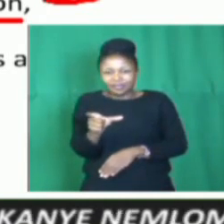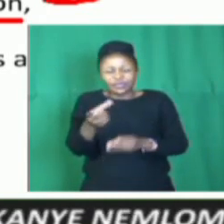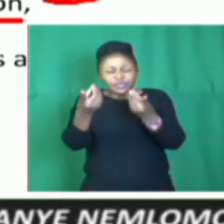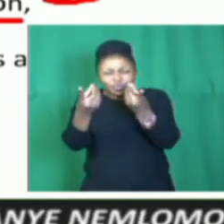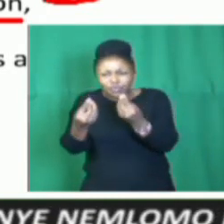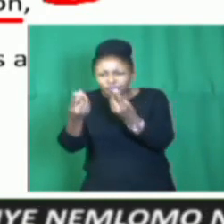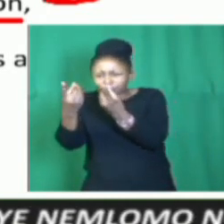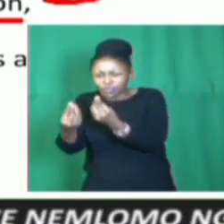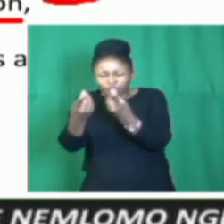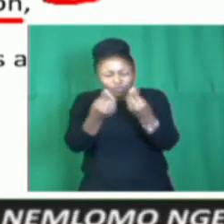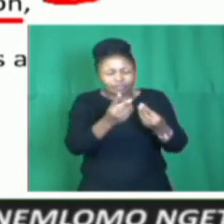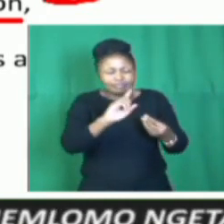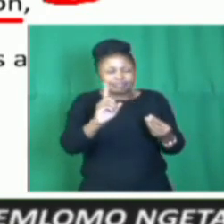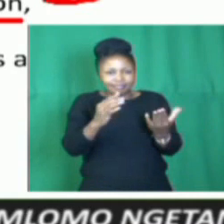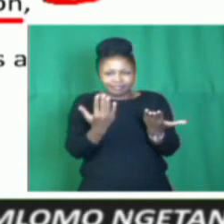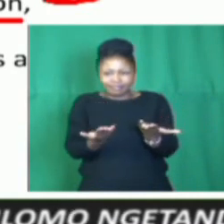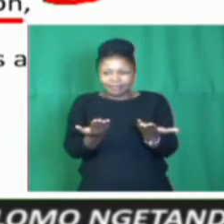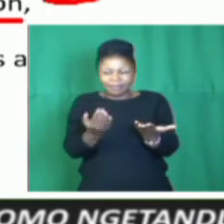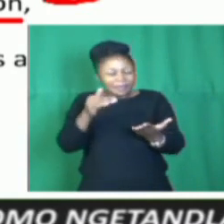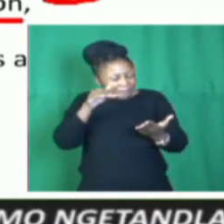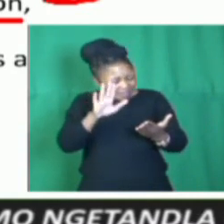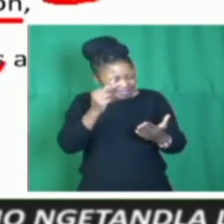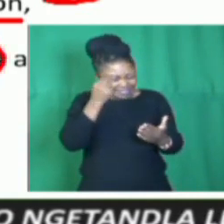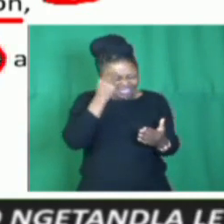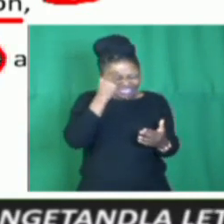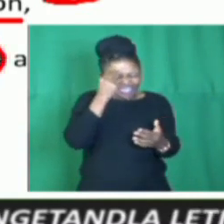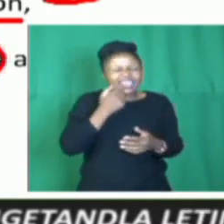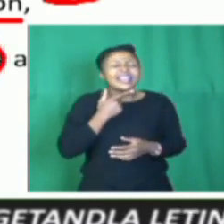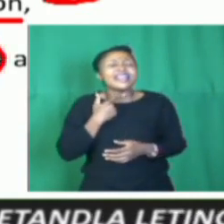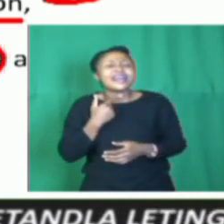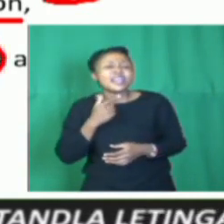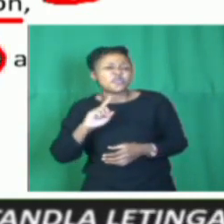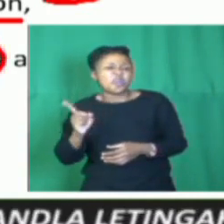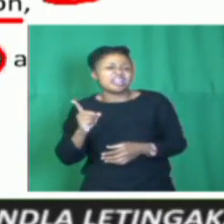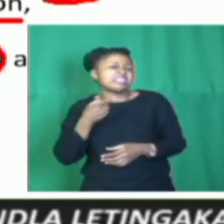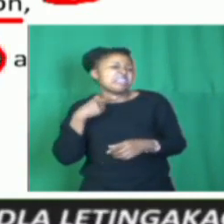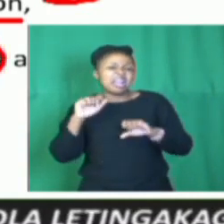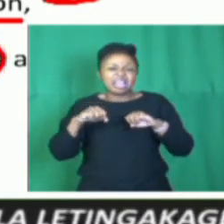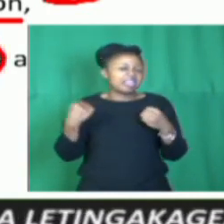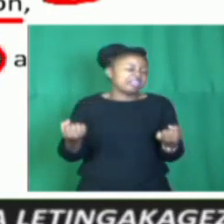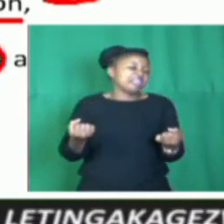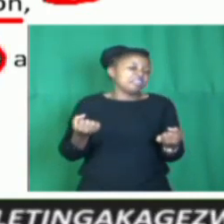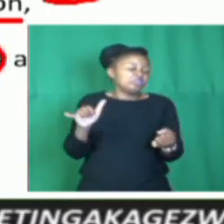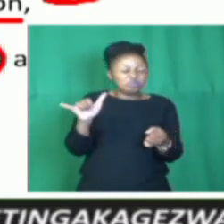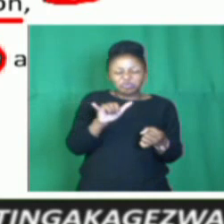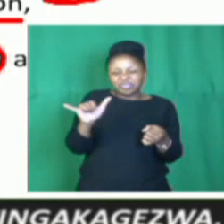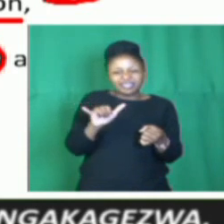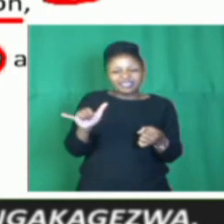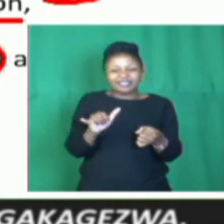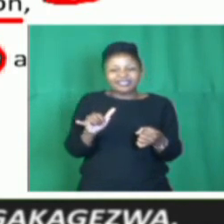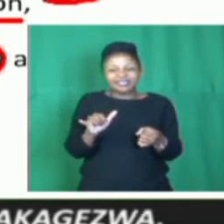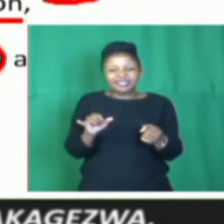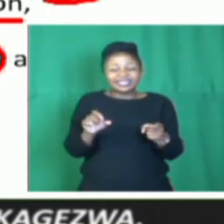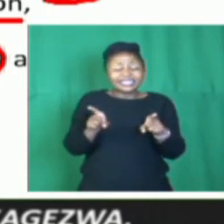You also need to take into consideration his likes, his dislikes, and what is also important is your